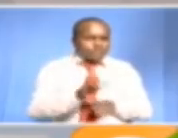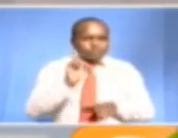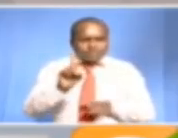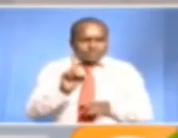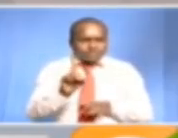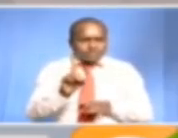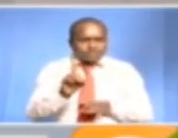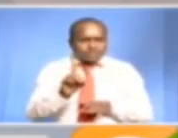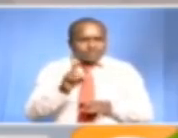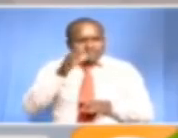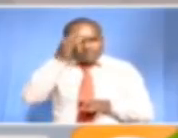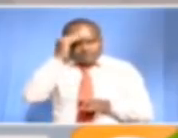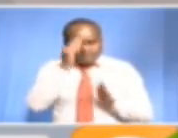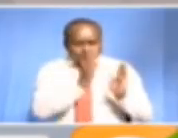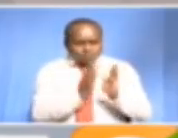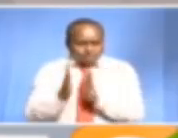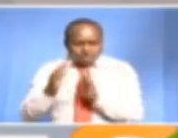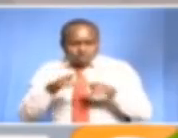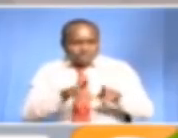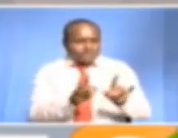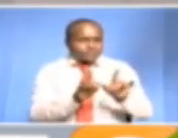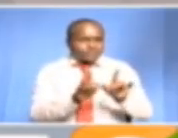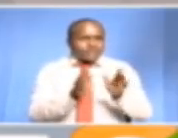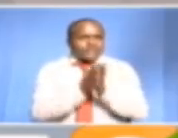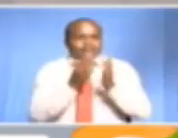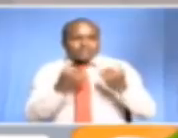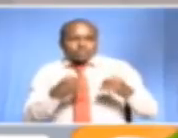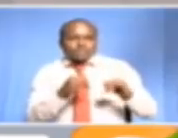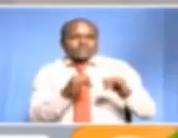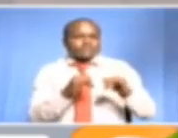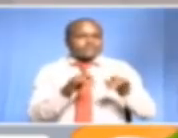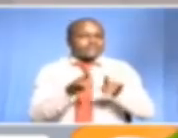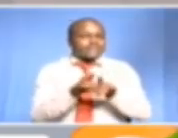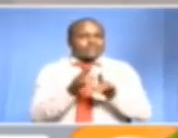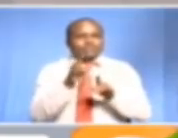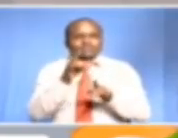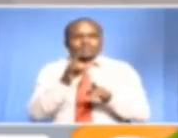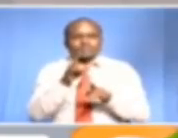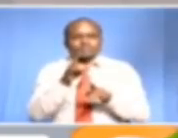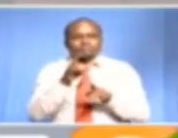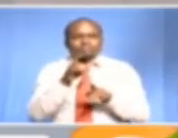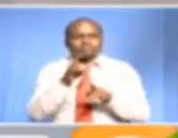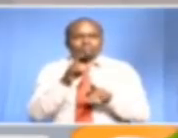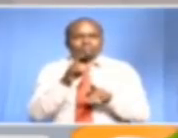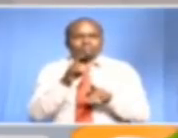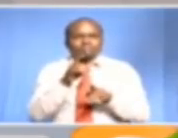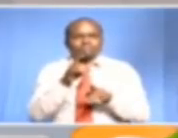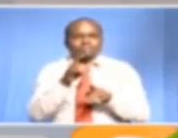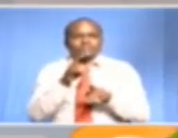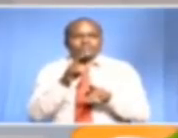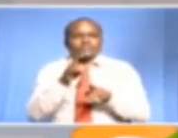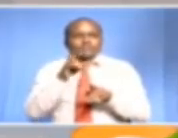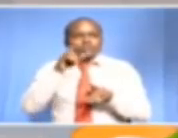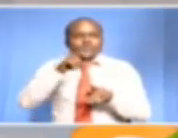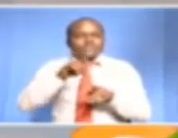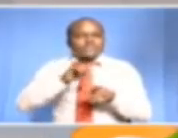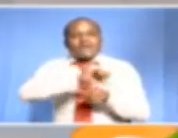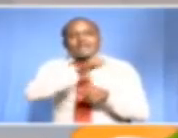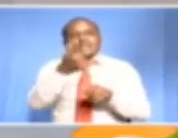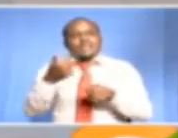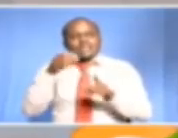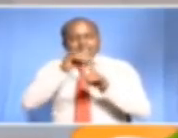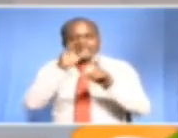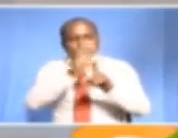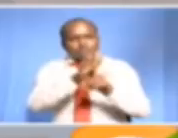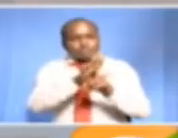you know, to get yourself in order and try to. It's like you need another re-socialization. Mm. You see, because you